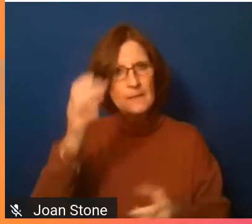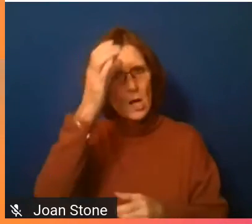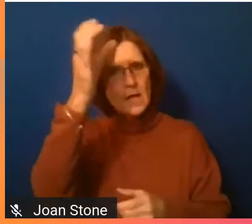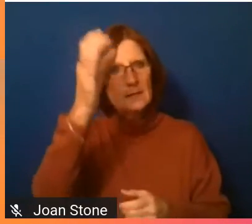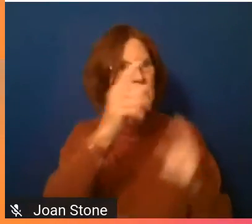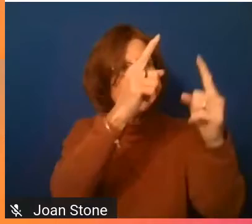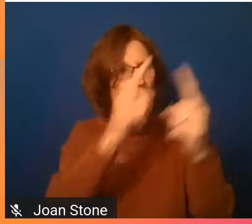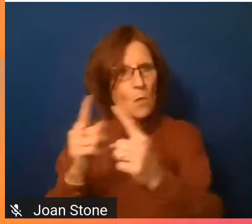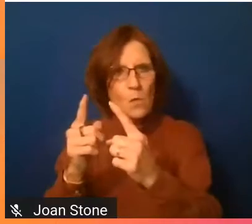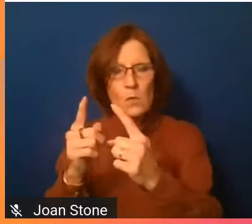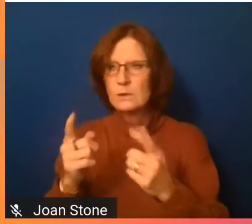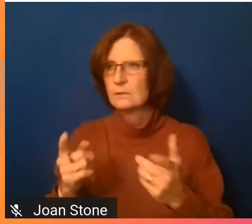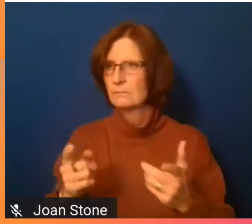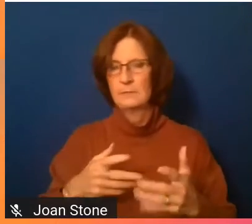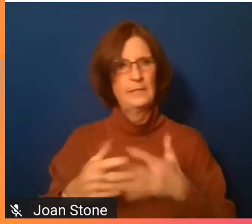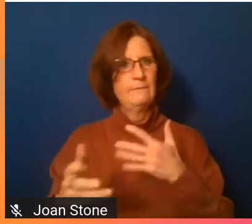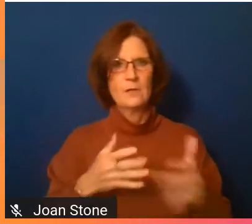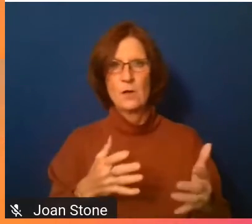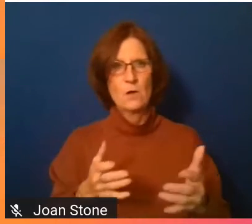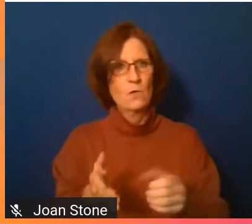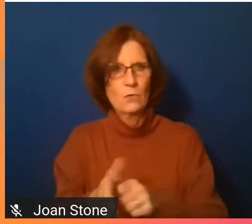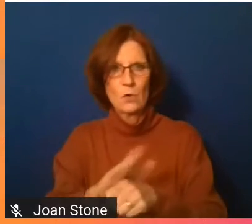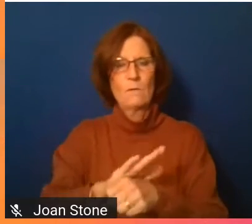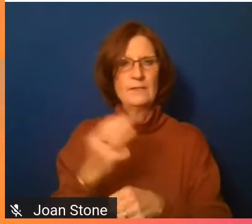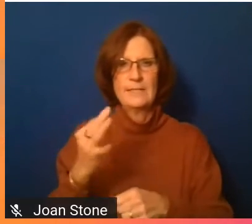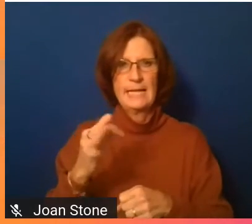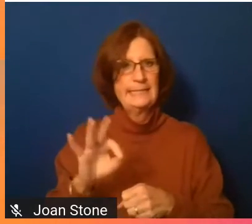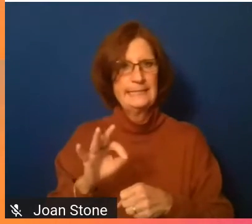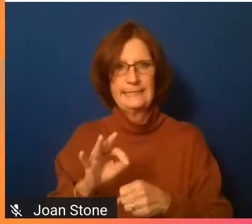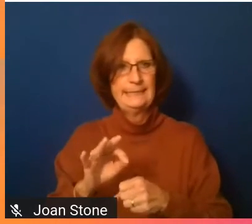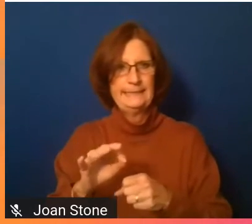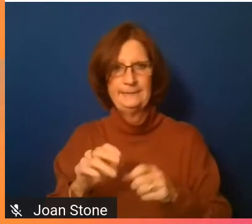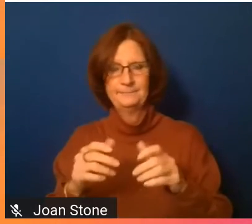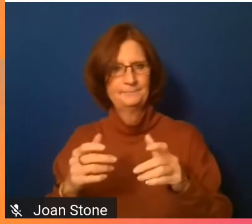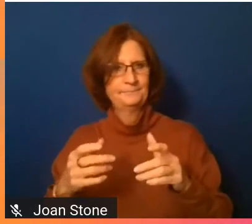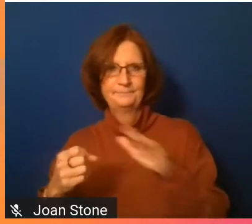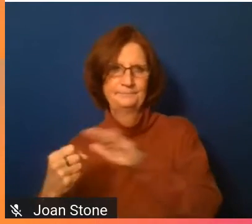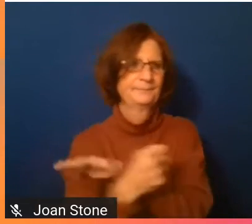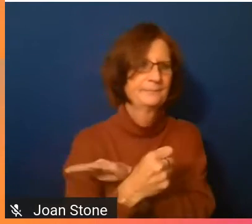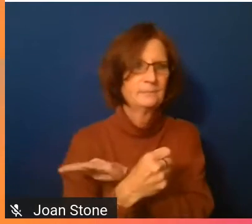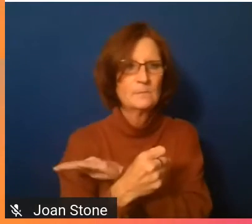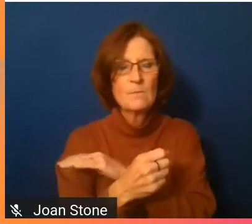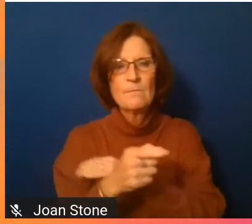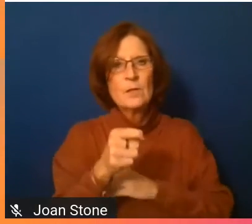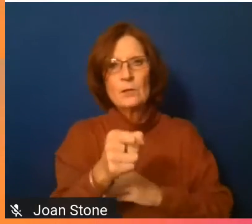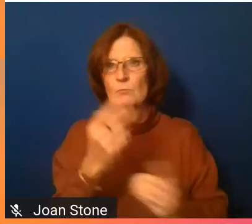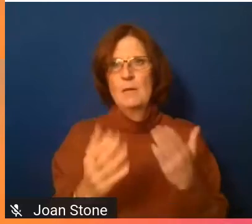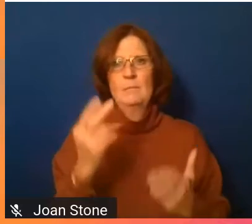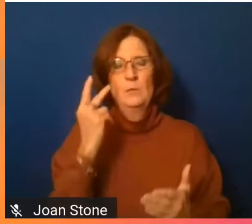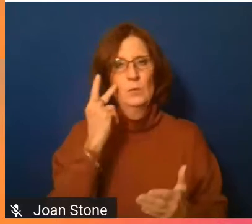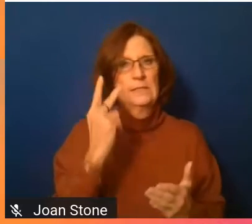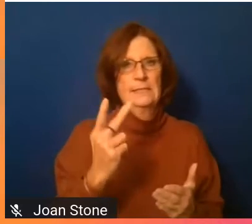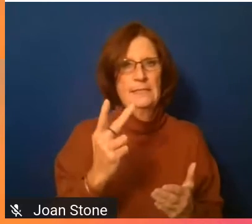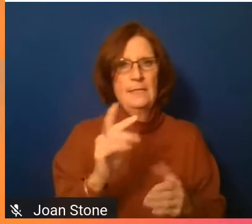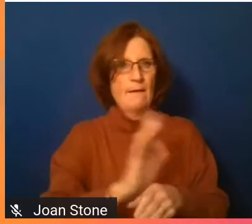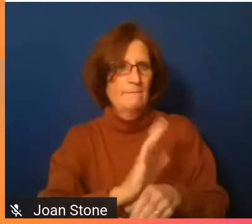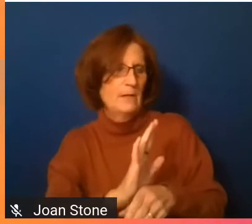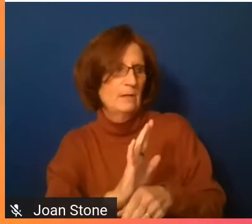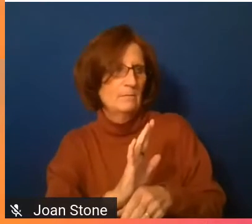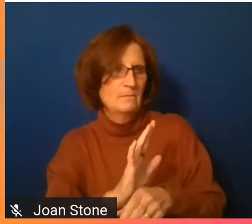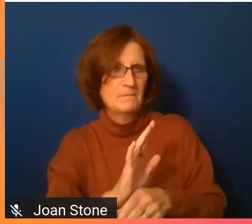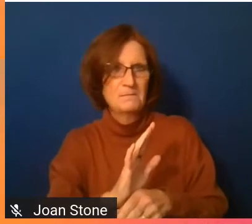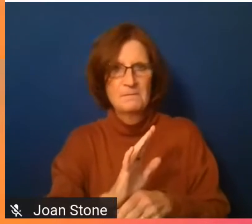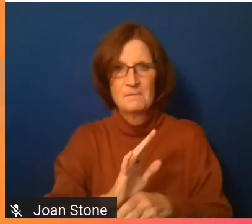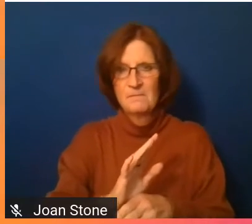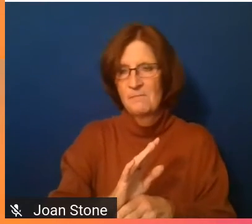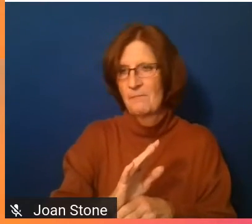this, you know, COVID quarantine that we're living through, you might watch a film at the festival and a friend